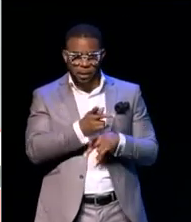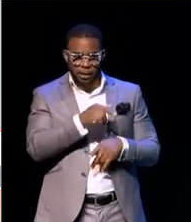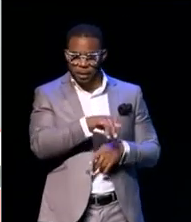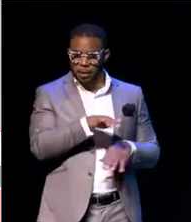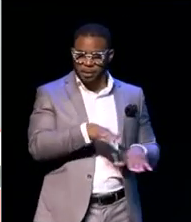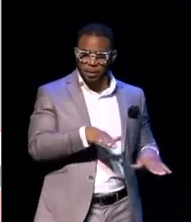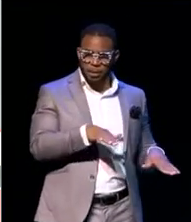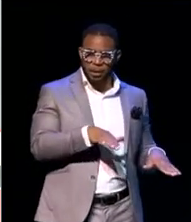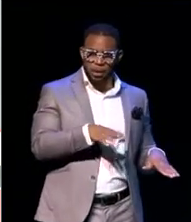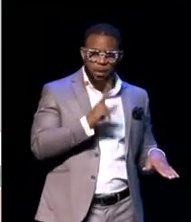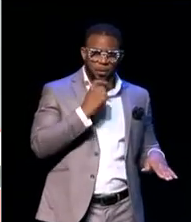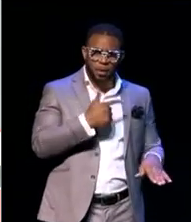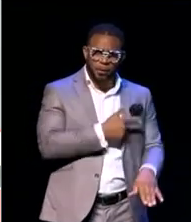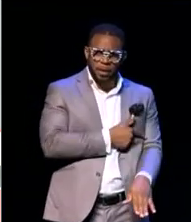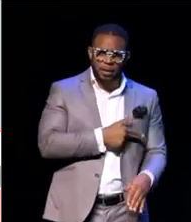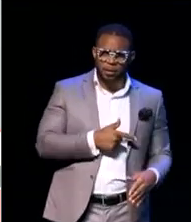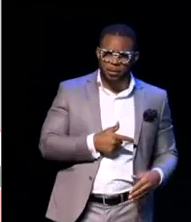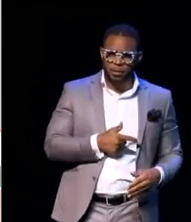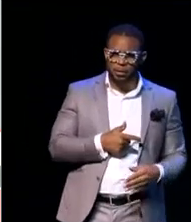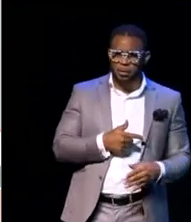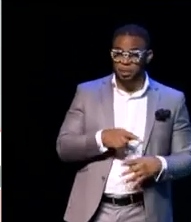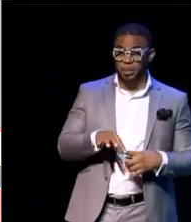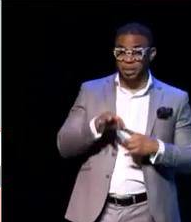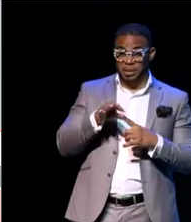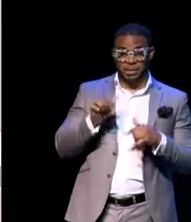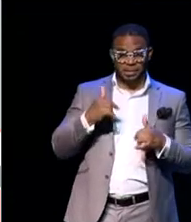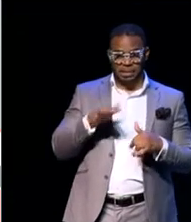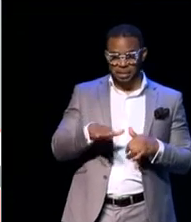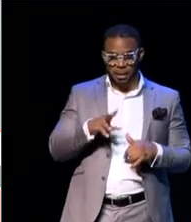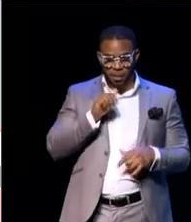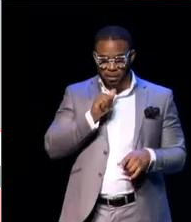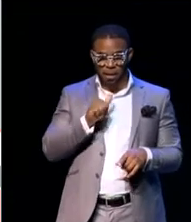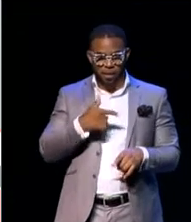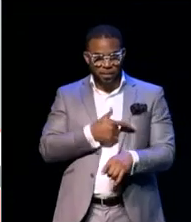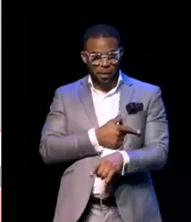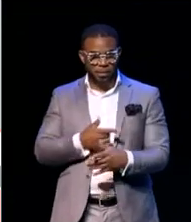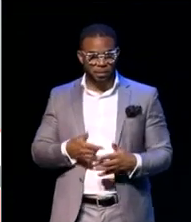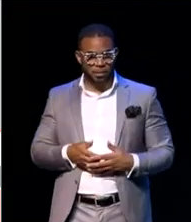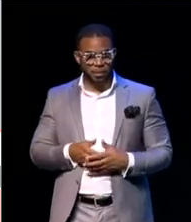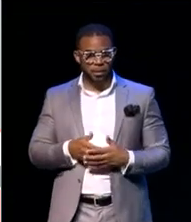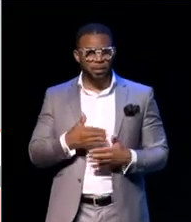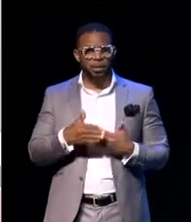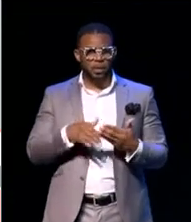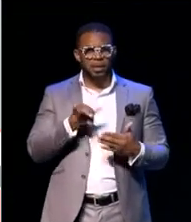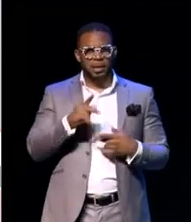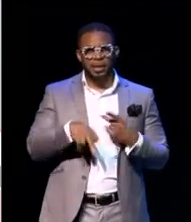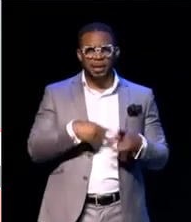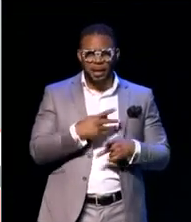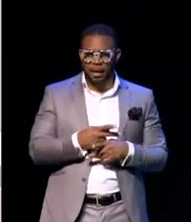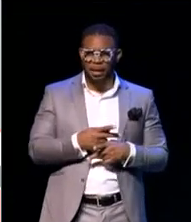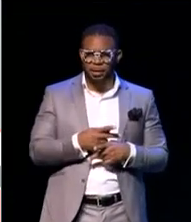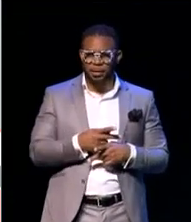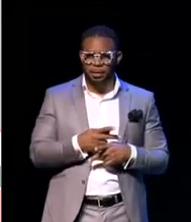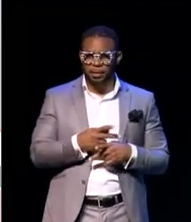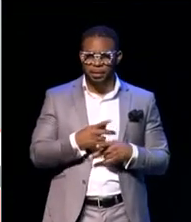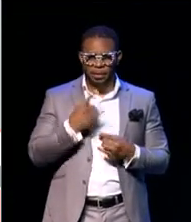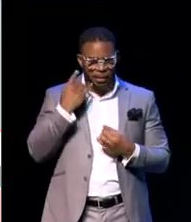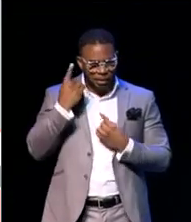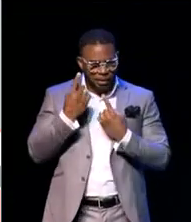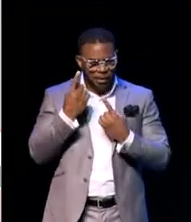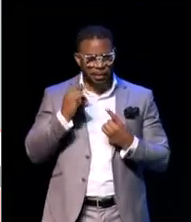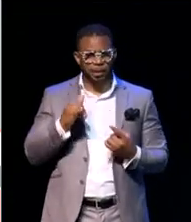care of that child was vaccinated, particularly since the child wasn't vaccinated. So that's the kind of thinking